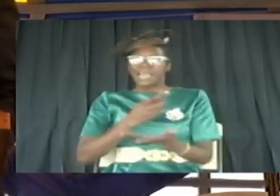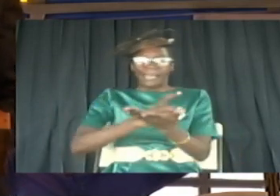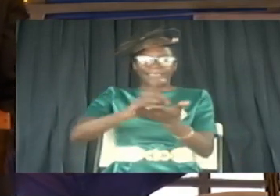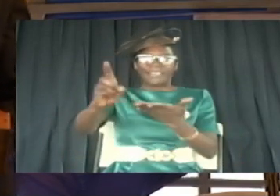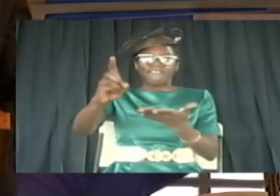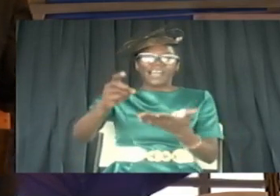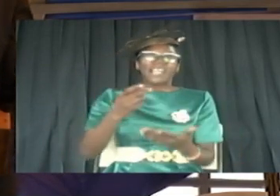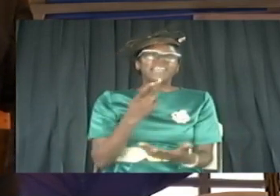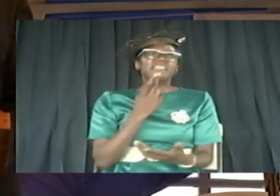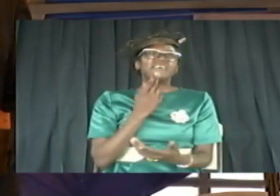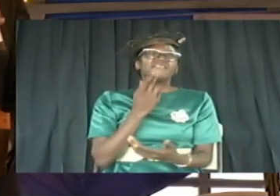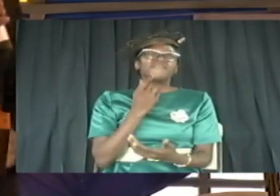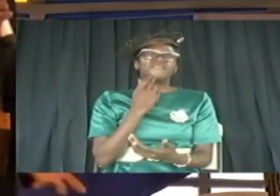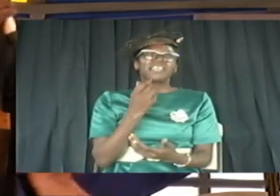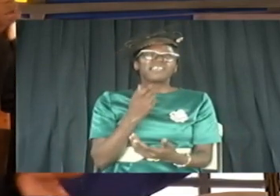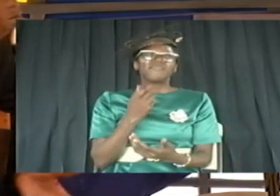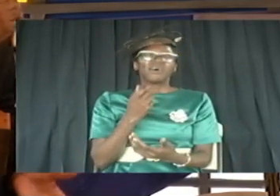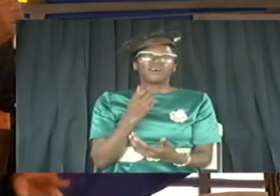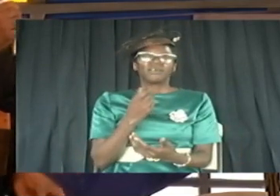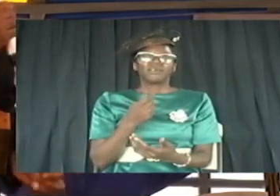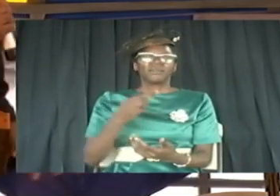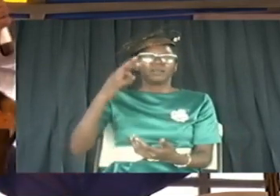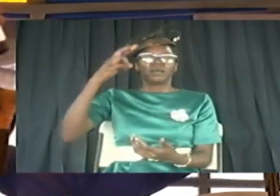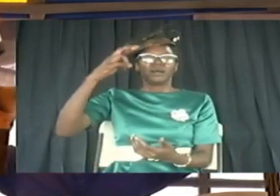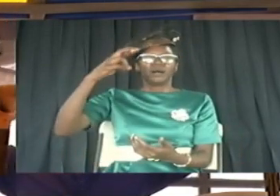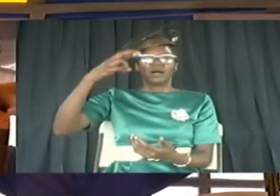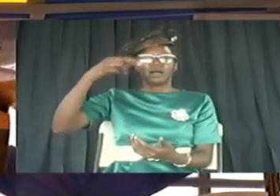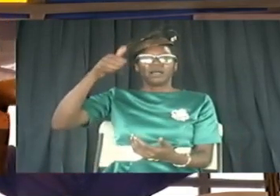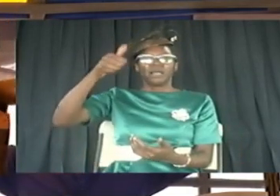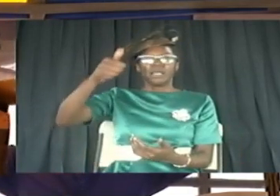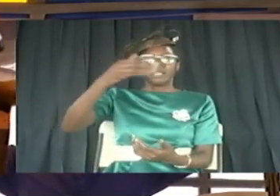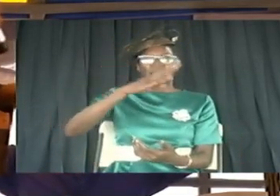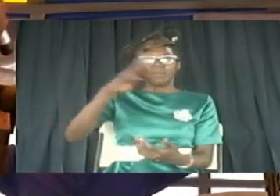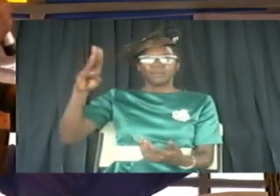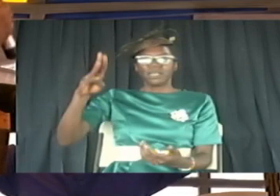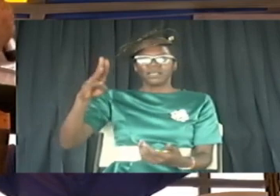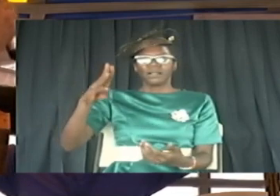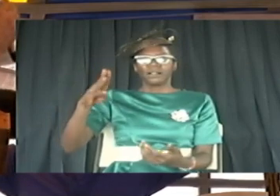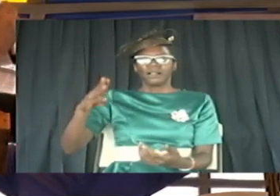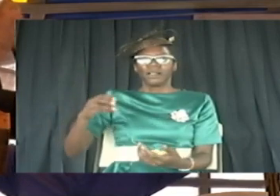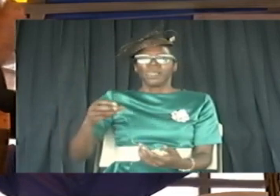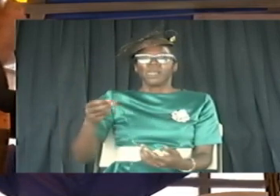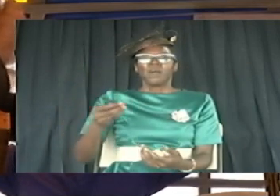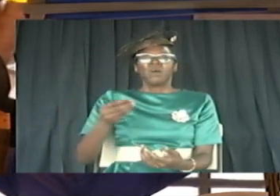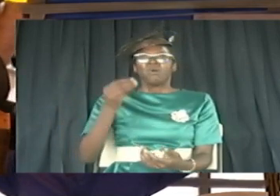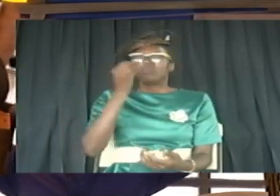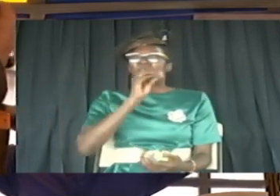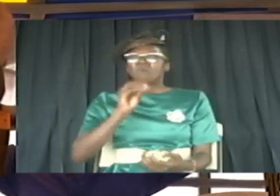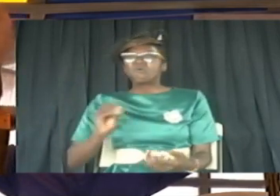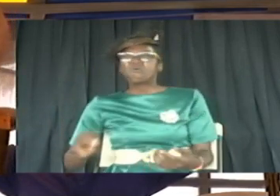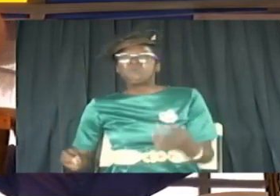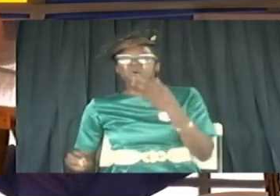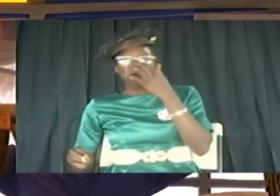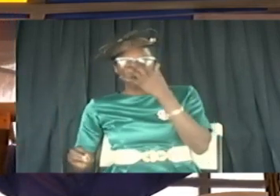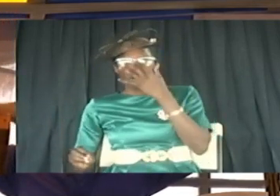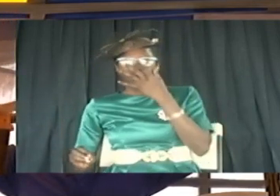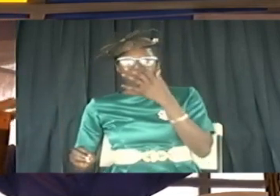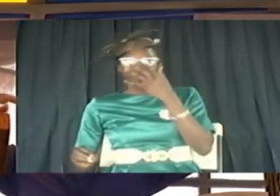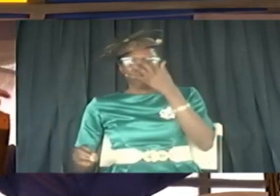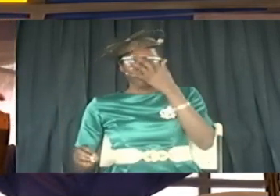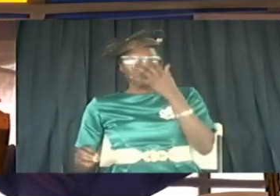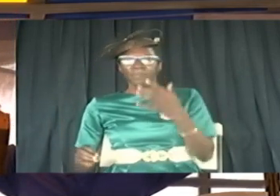So Rahab was a prostitute. She was not a part of the family of Israel. No, no,